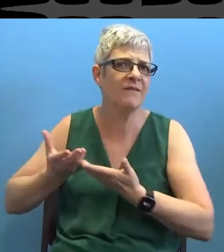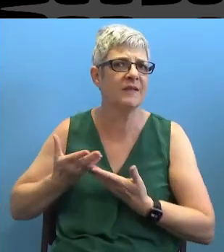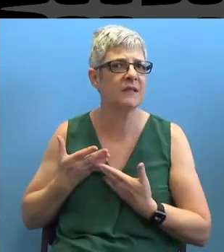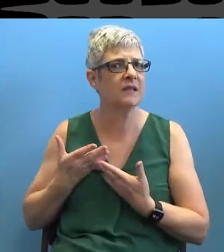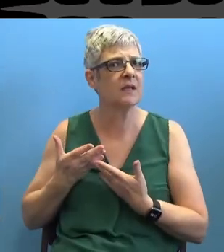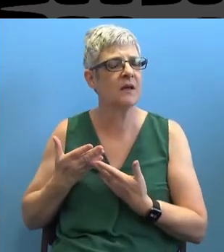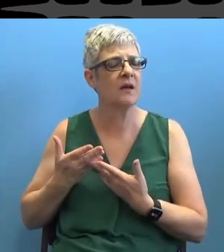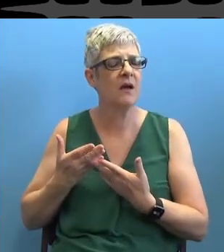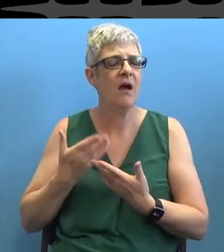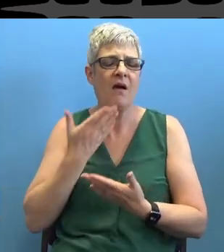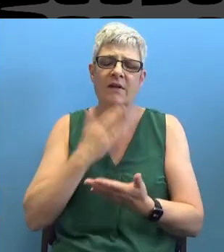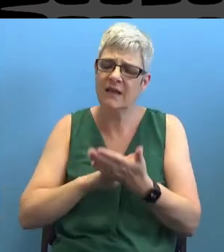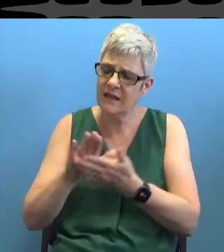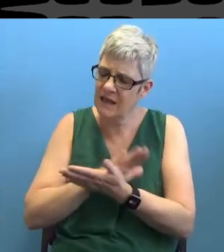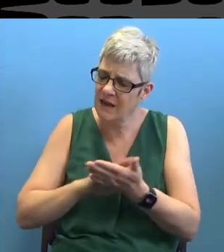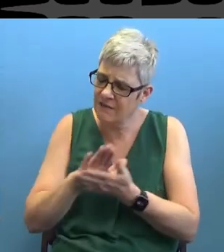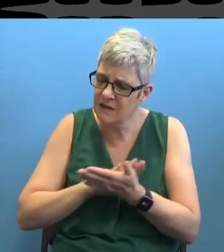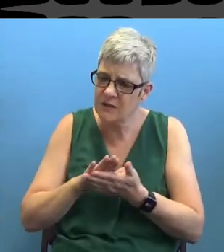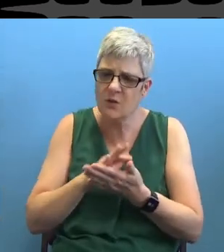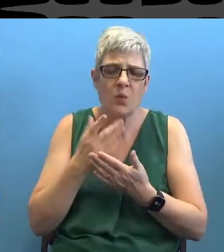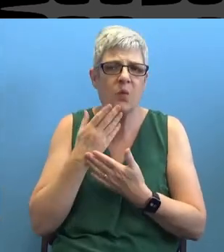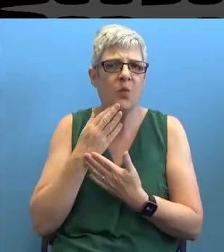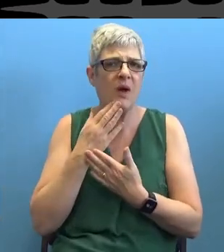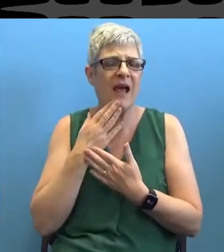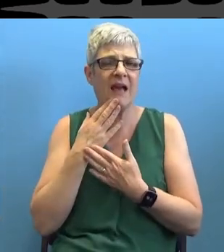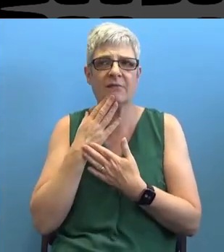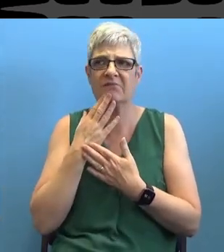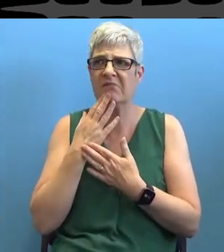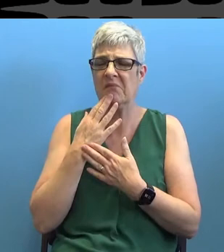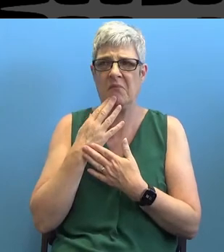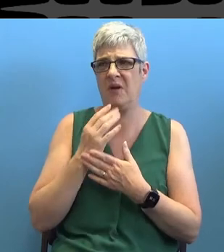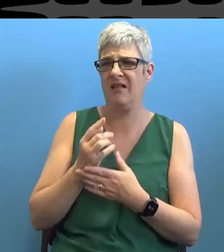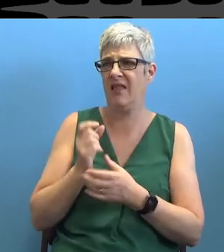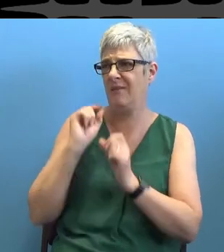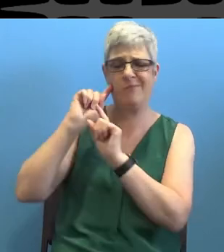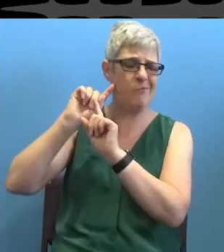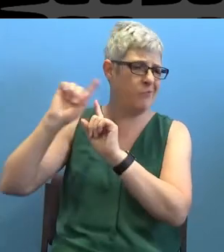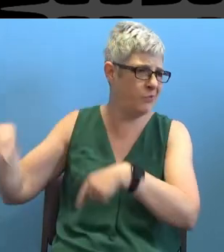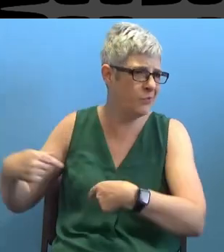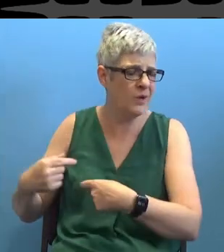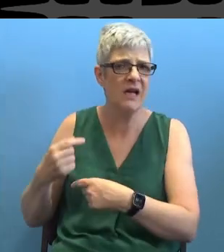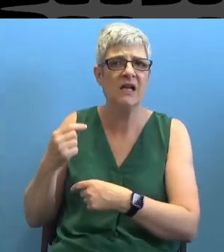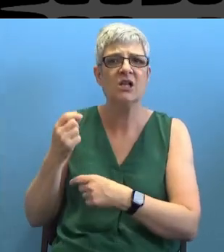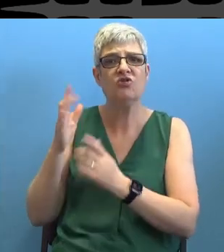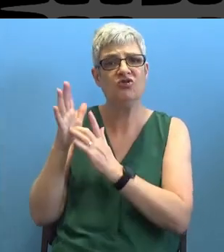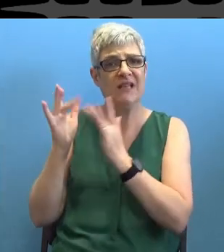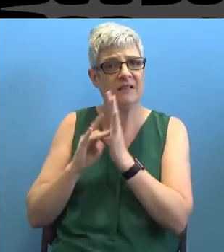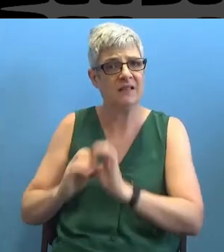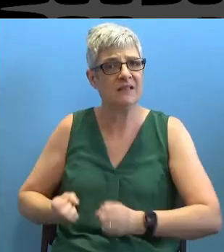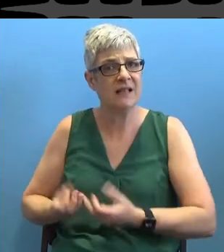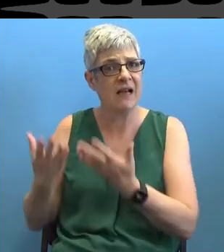Forgive us, worse, when we've made light of the sacrifice of Jesus made for us.